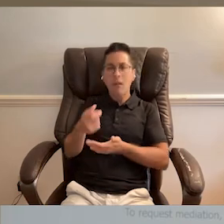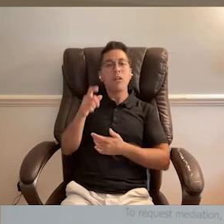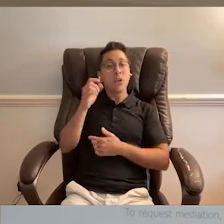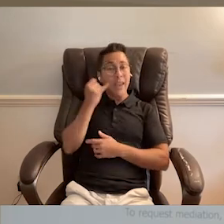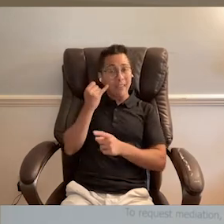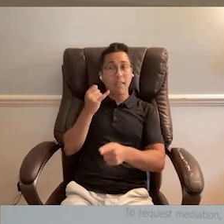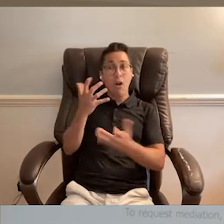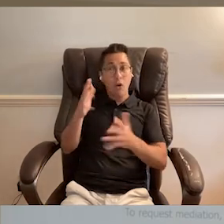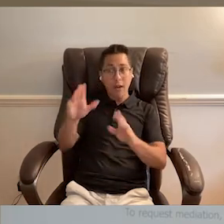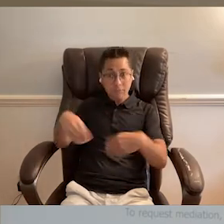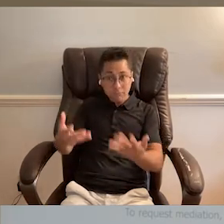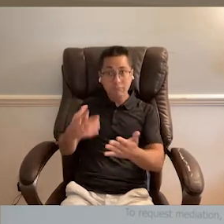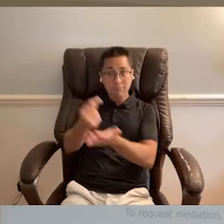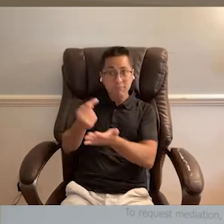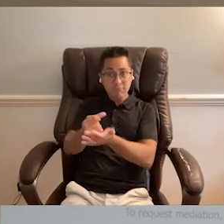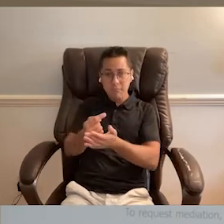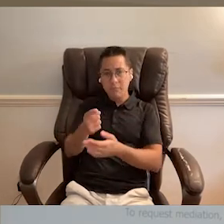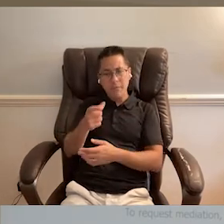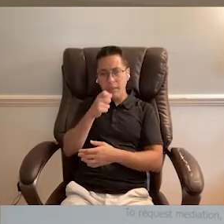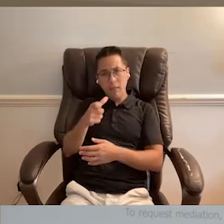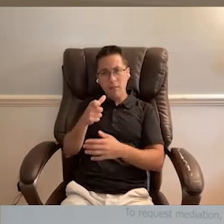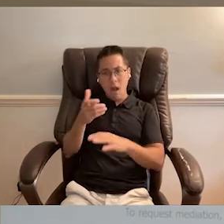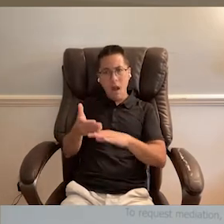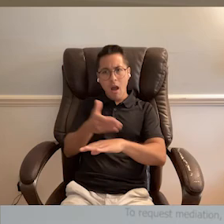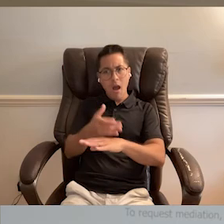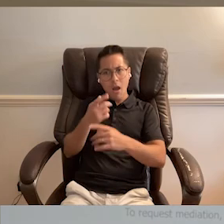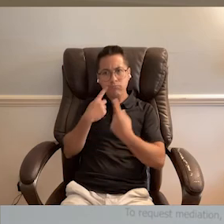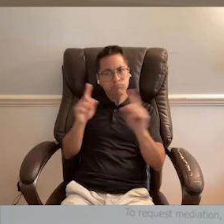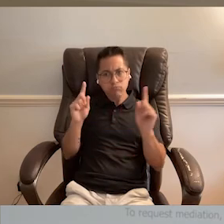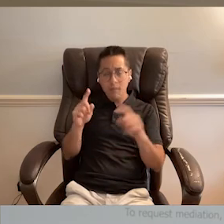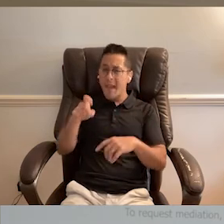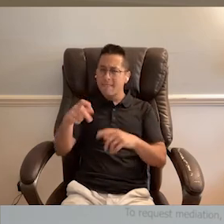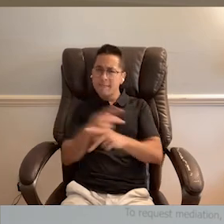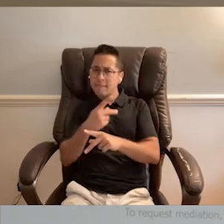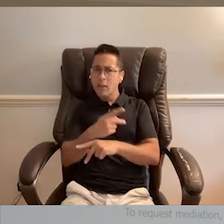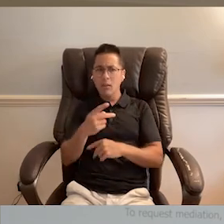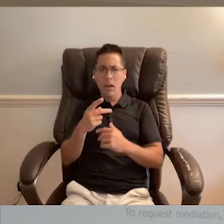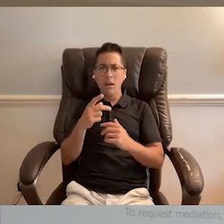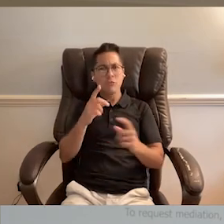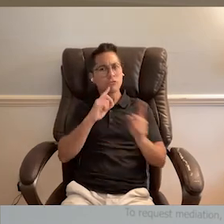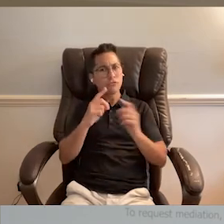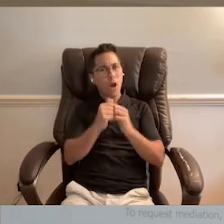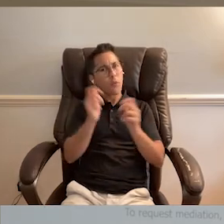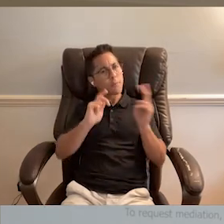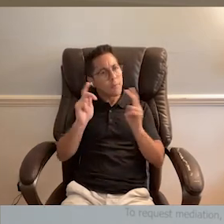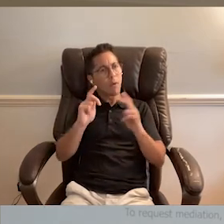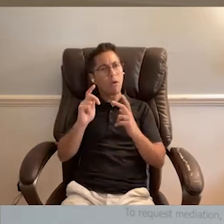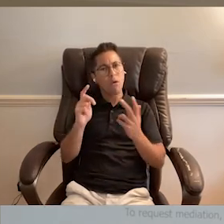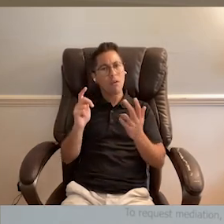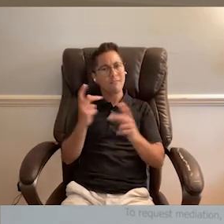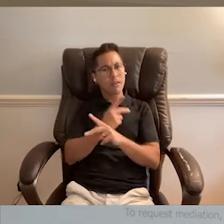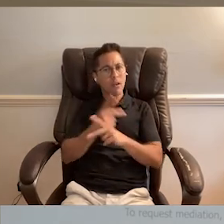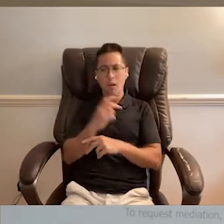and they're not effective, then you have to find out, you have to talk to people and find out, okay, I